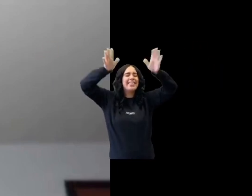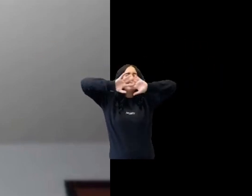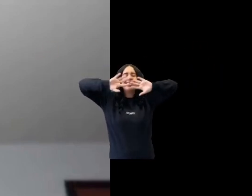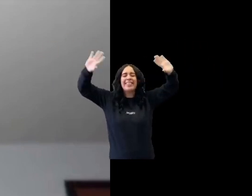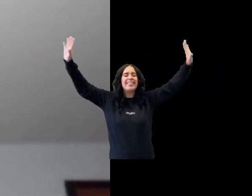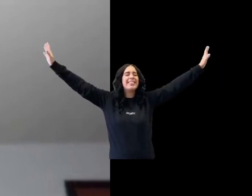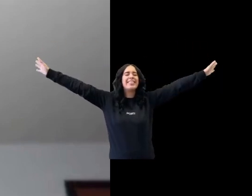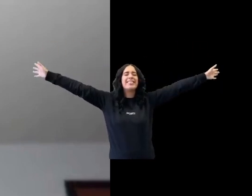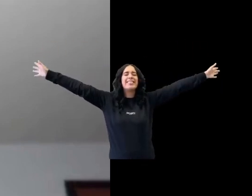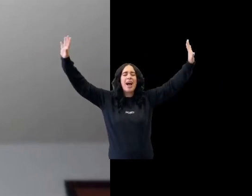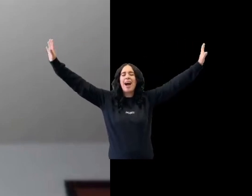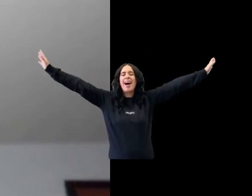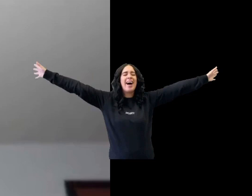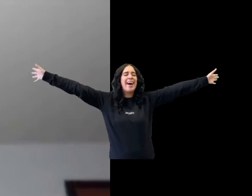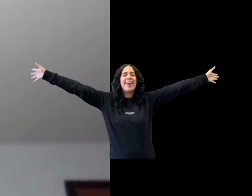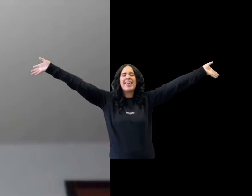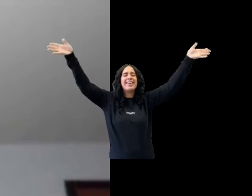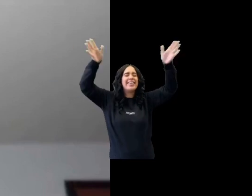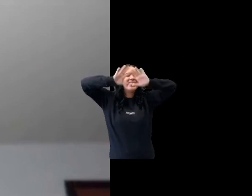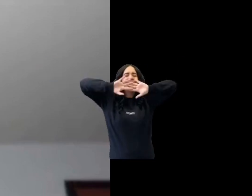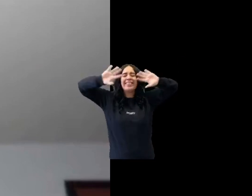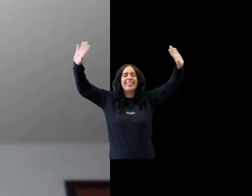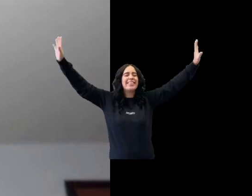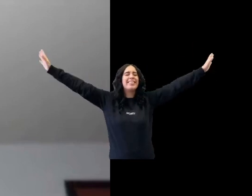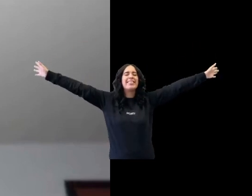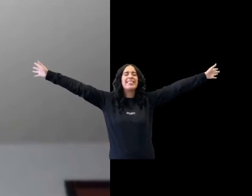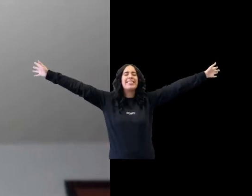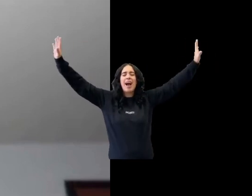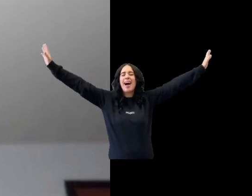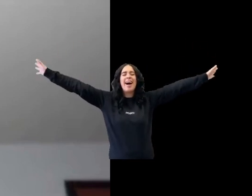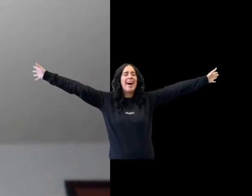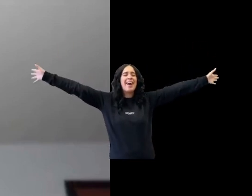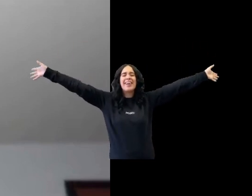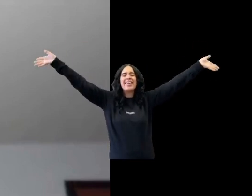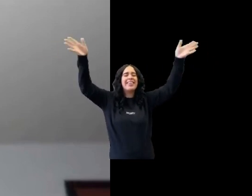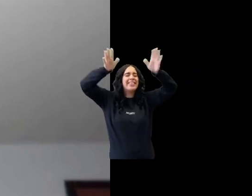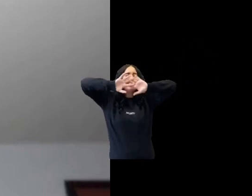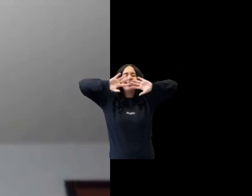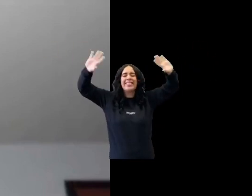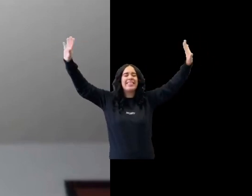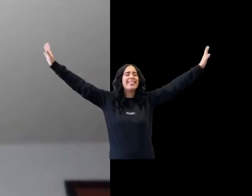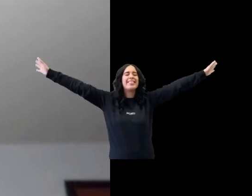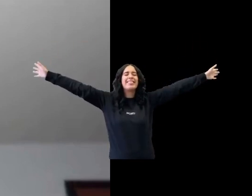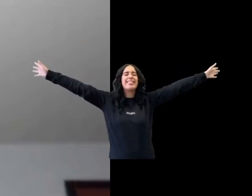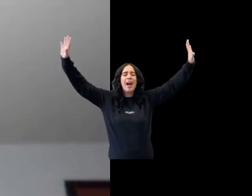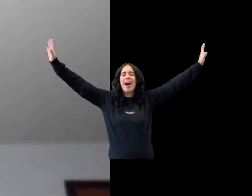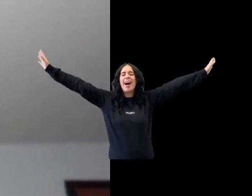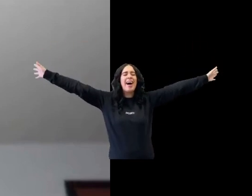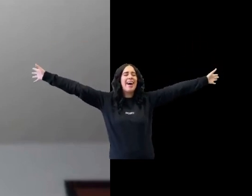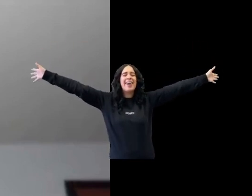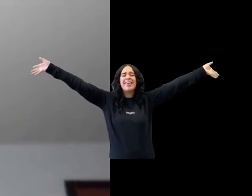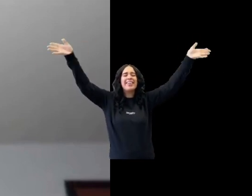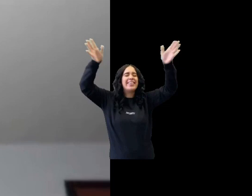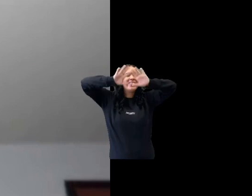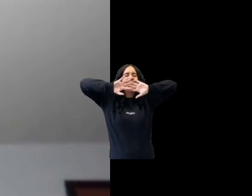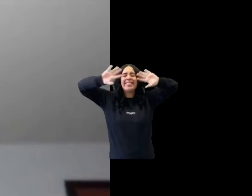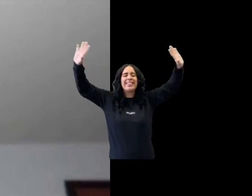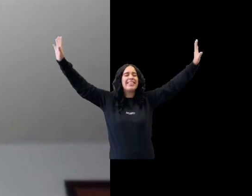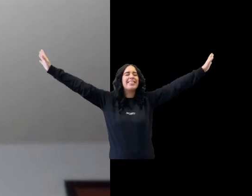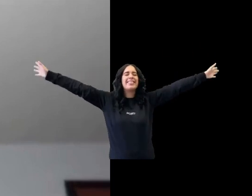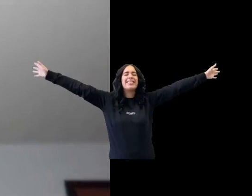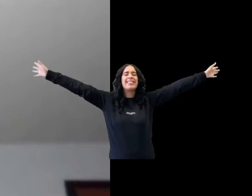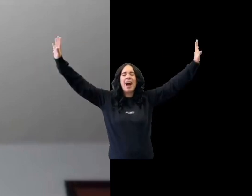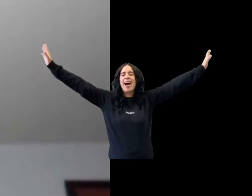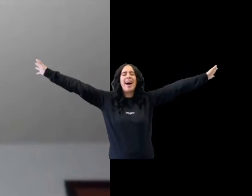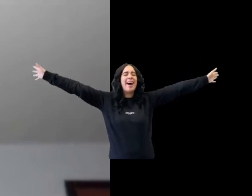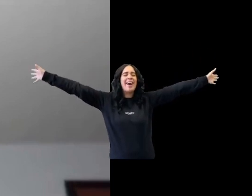Like, girl, you just quick to blame social media. But the sad part is you tell on yourself. We're not new